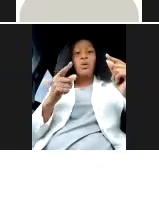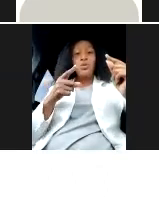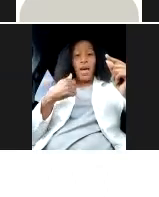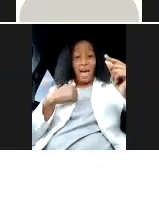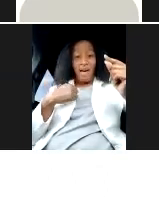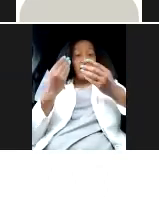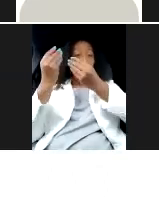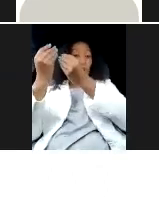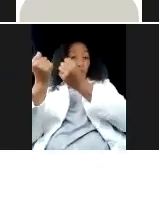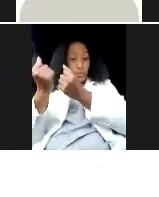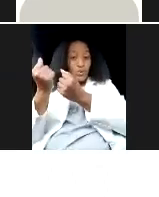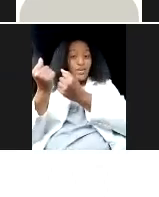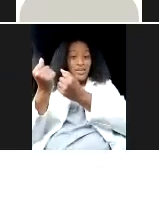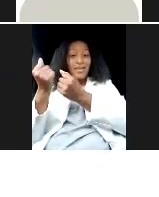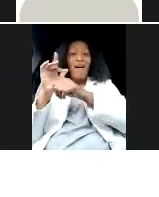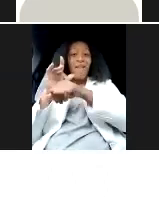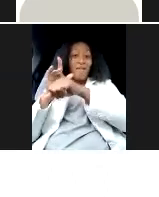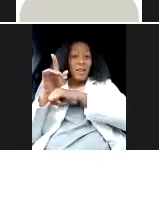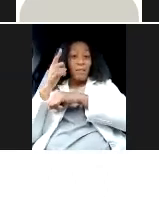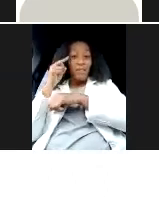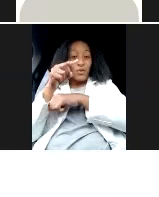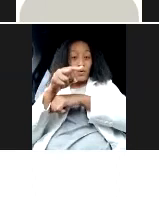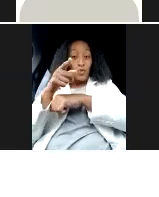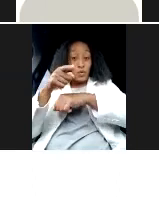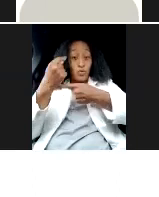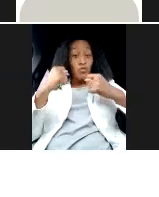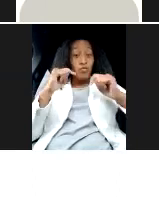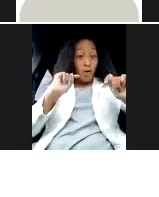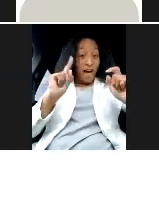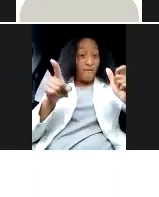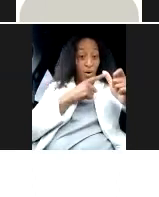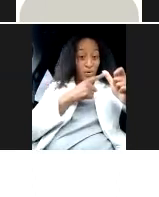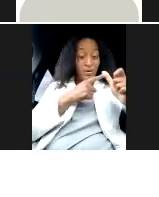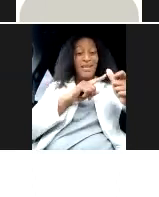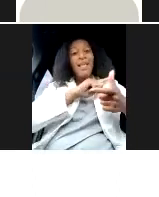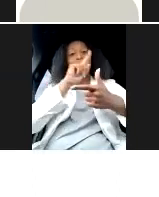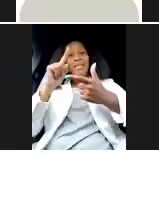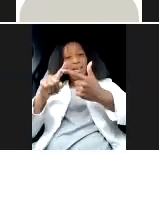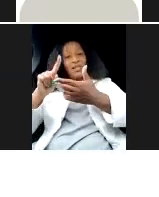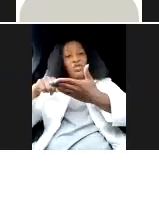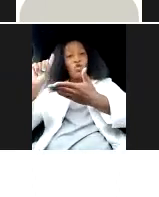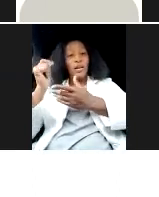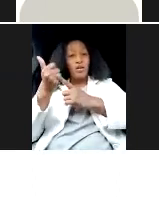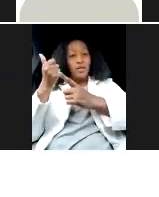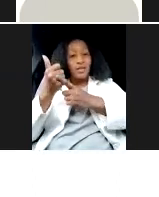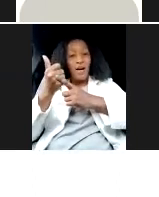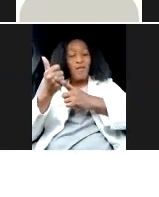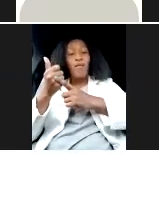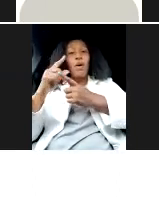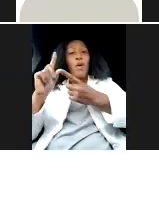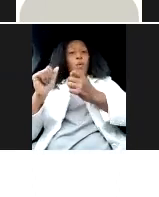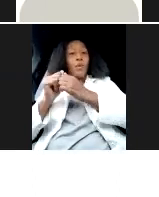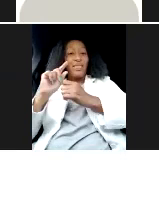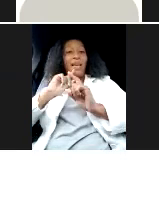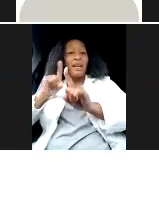can try it on your own and then you can check yourself, right? It says you decide you want to carry a boulder home from the beach. It